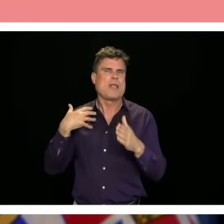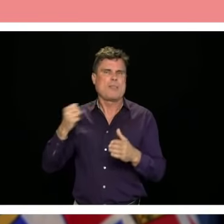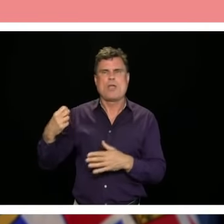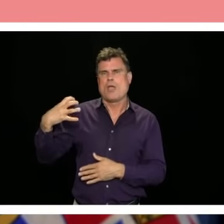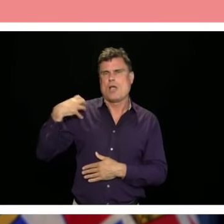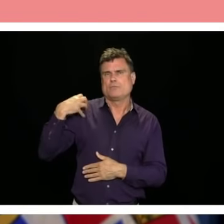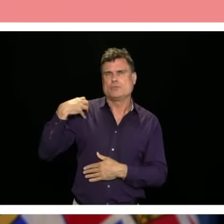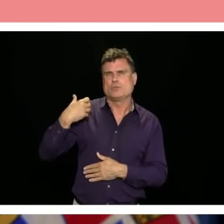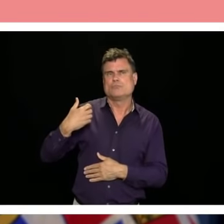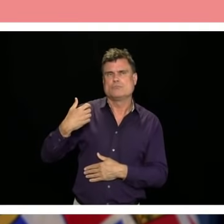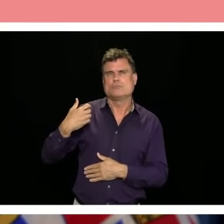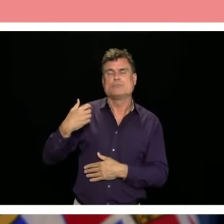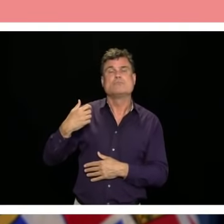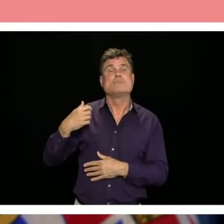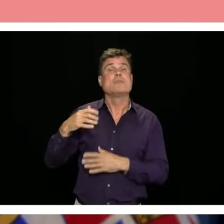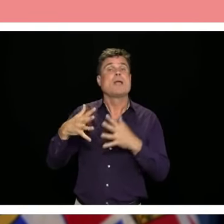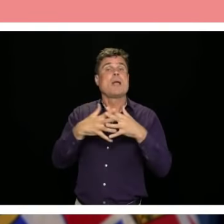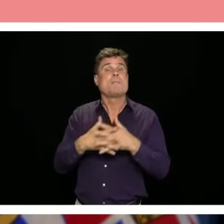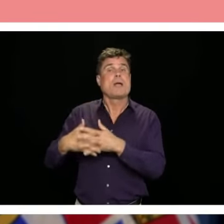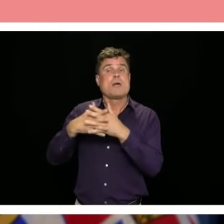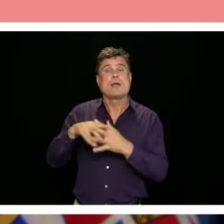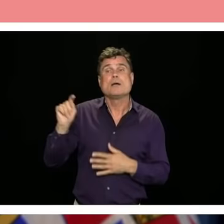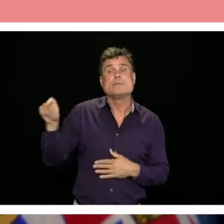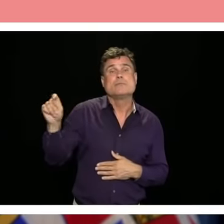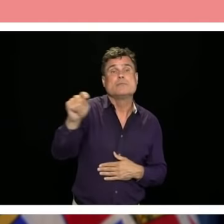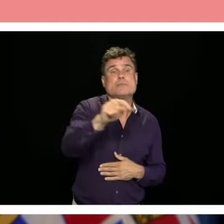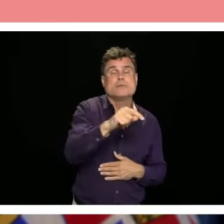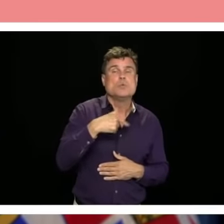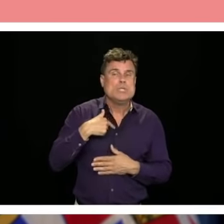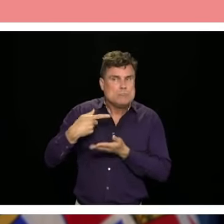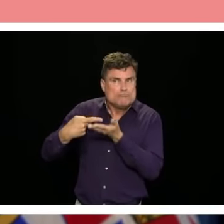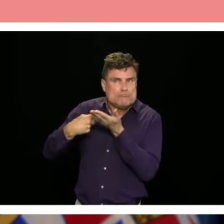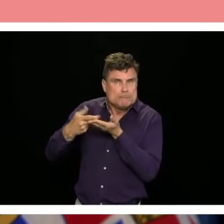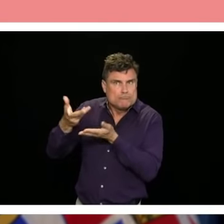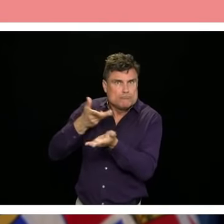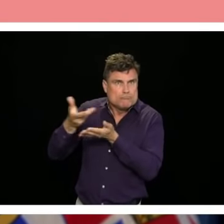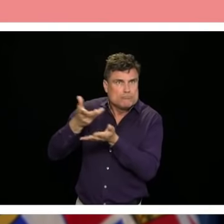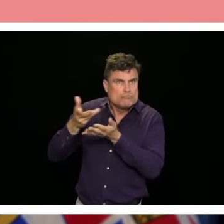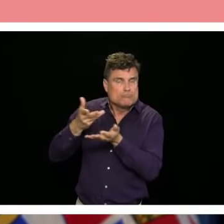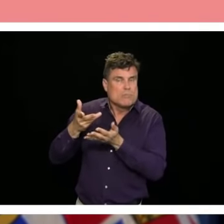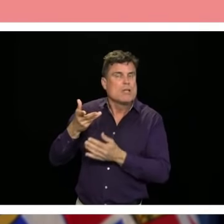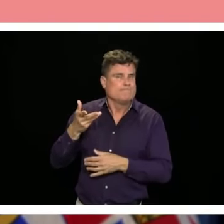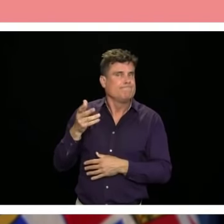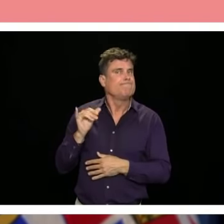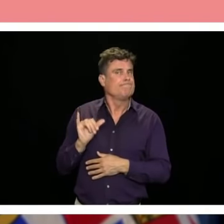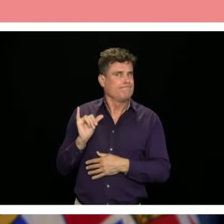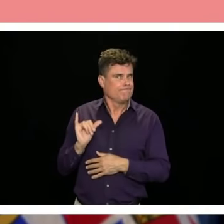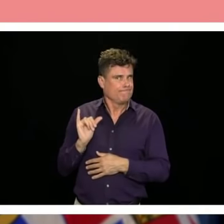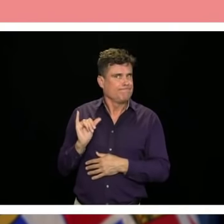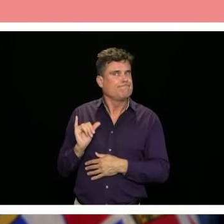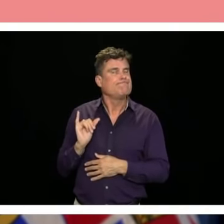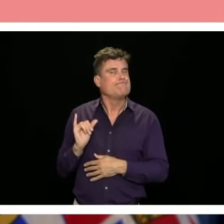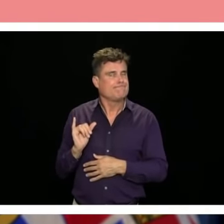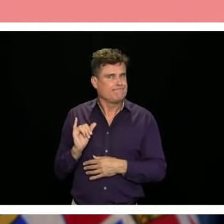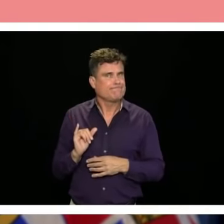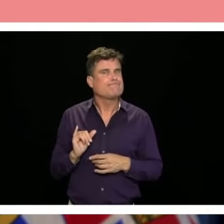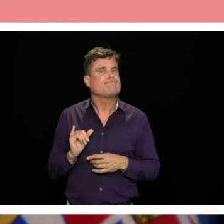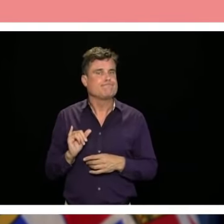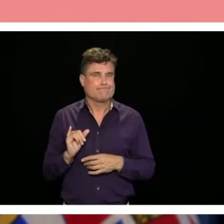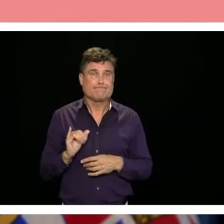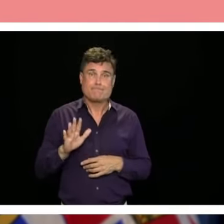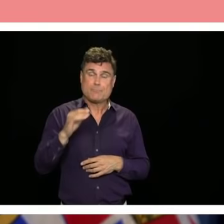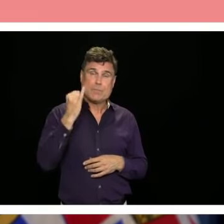other countries. If we continue to do things the way that we have. I always am concerned, and